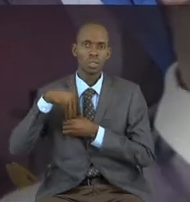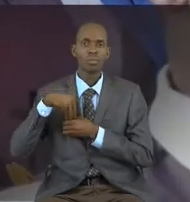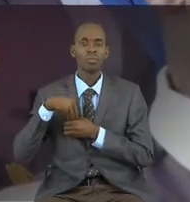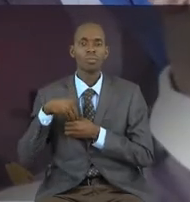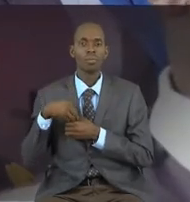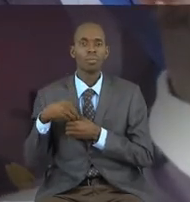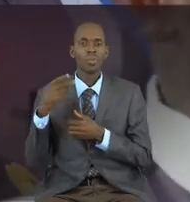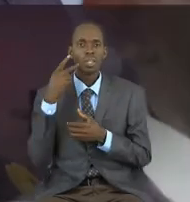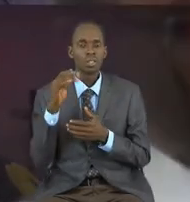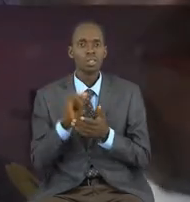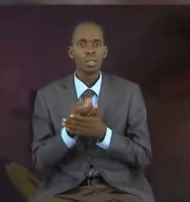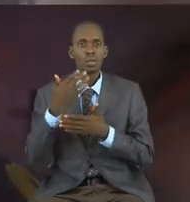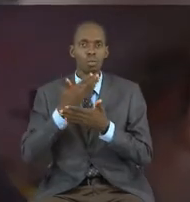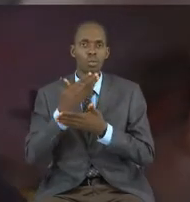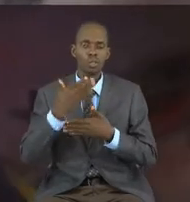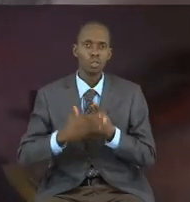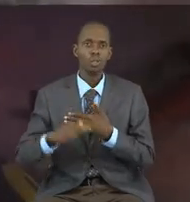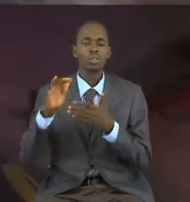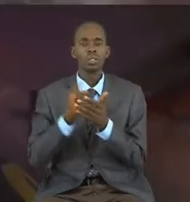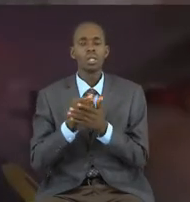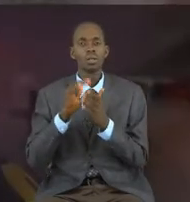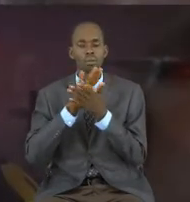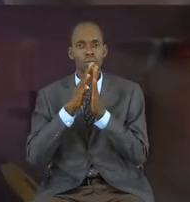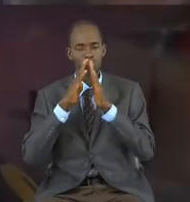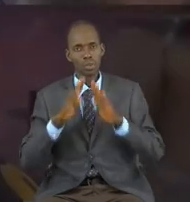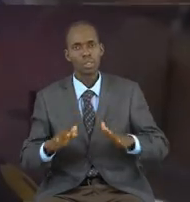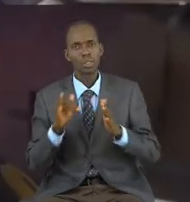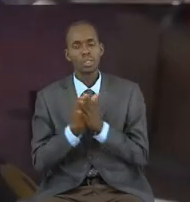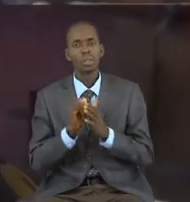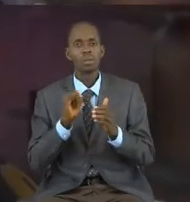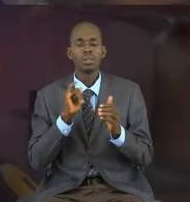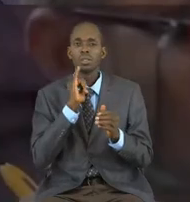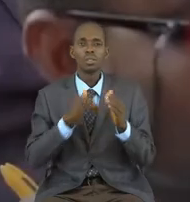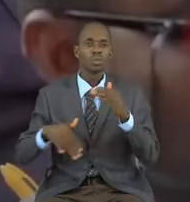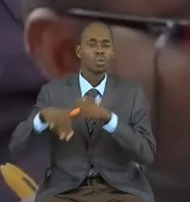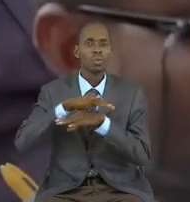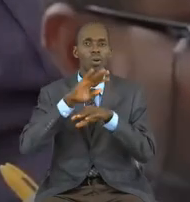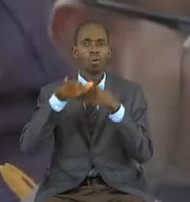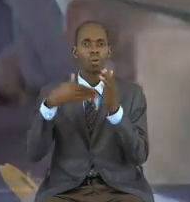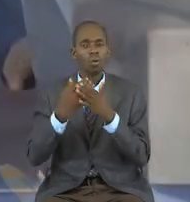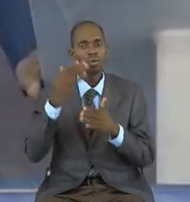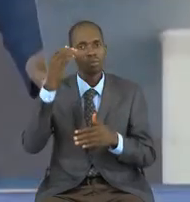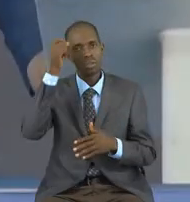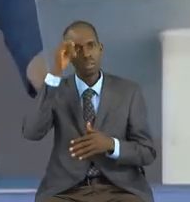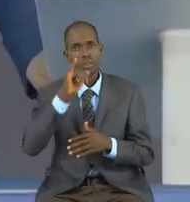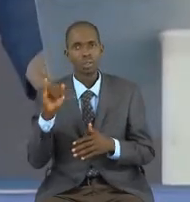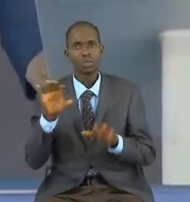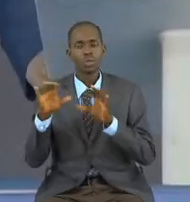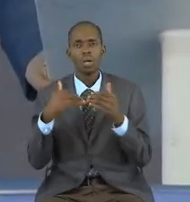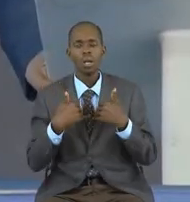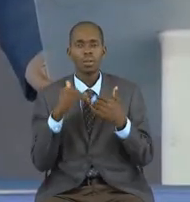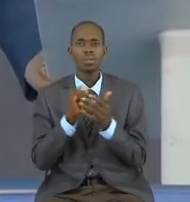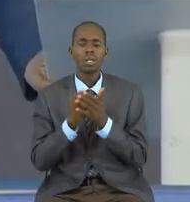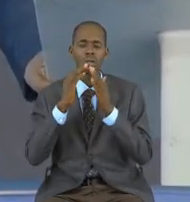that passes understanding? Do you have that peace that's as deep as a river? Do you have the purity